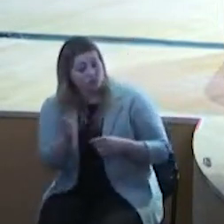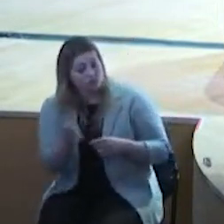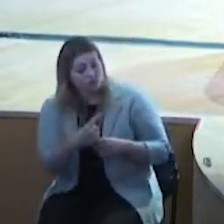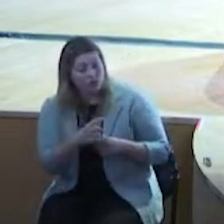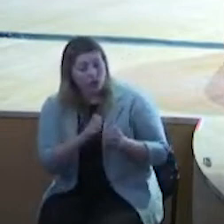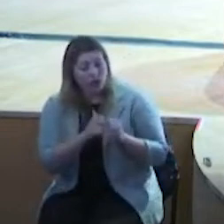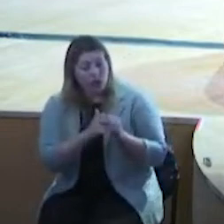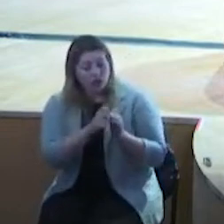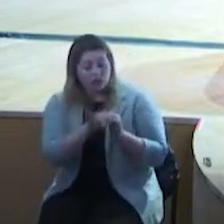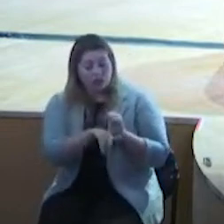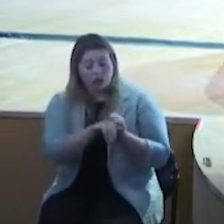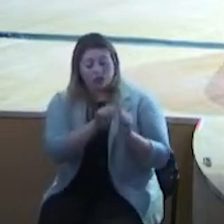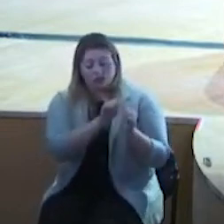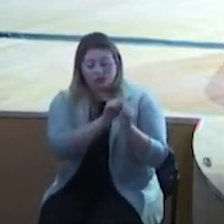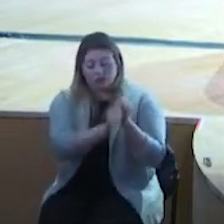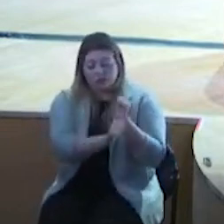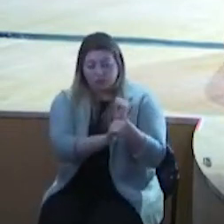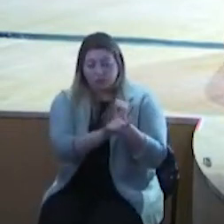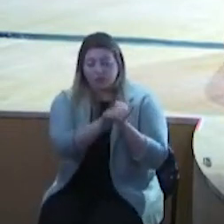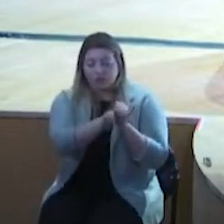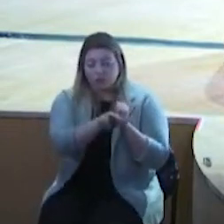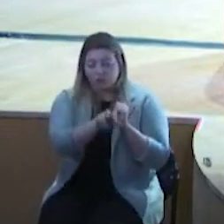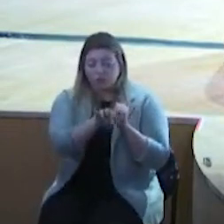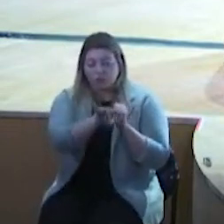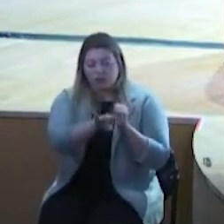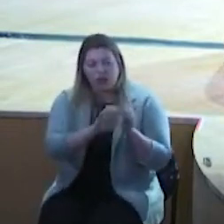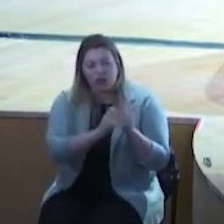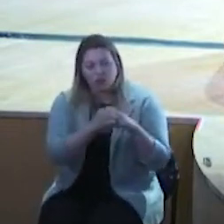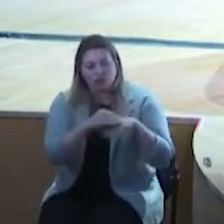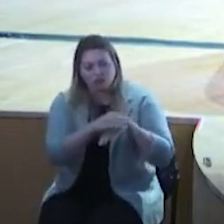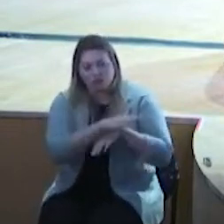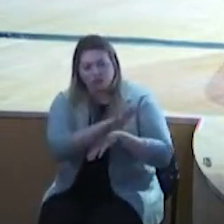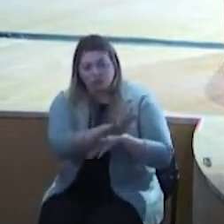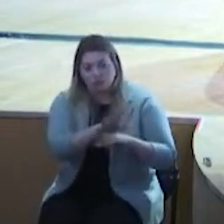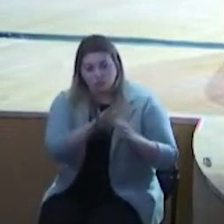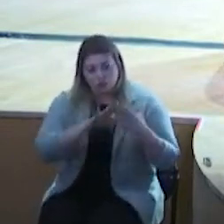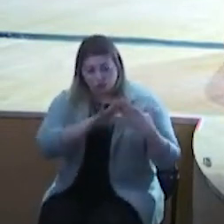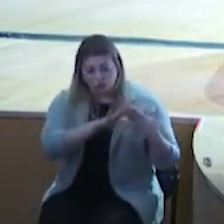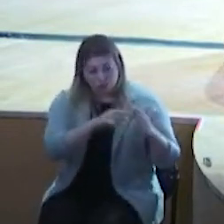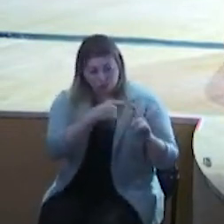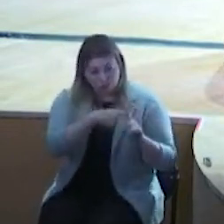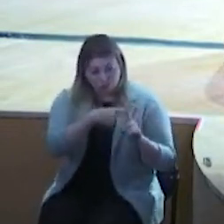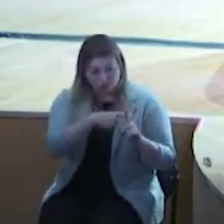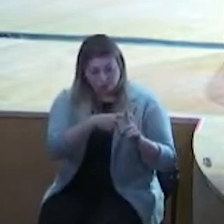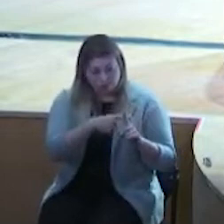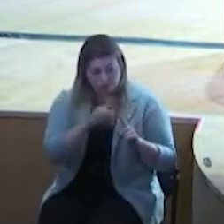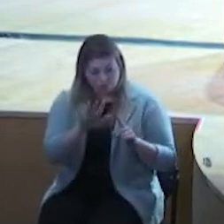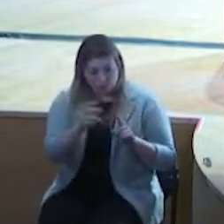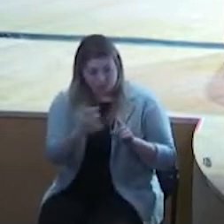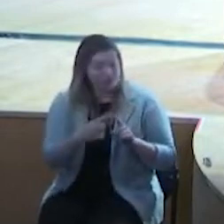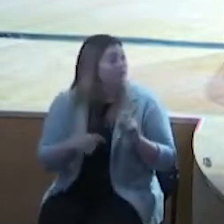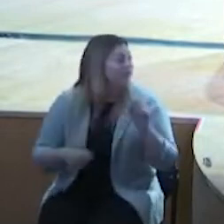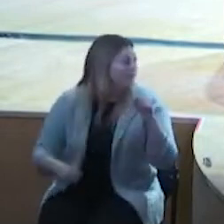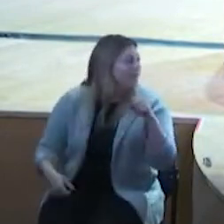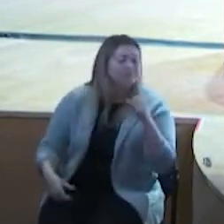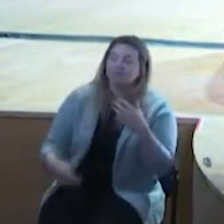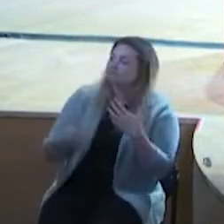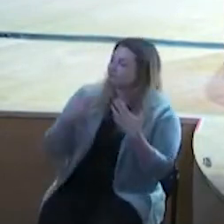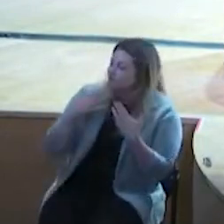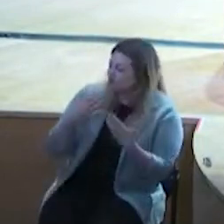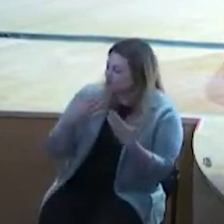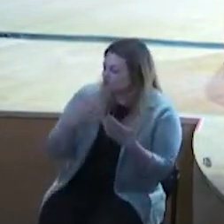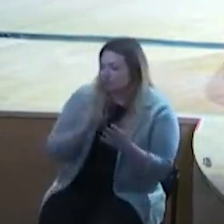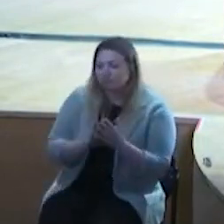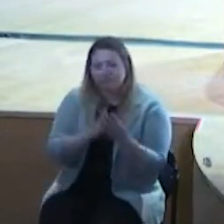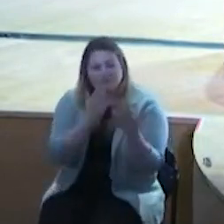the passage of the bill going to be affecting their community positively? Is that the question? Yes. Okay, thank you. Thank you.